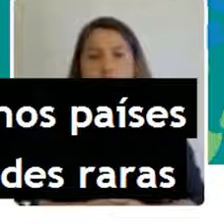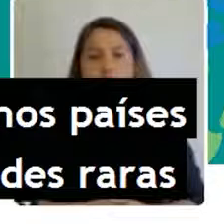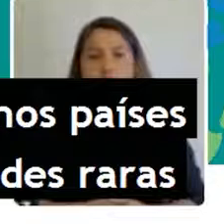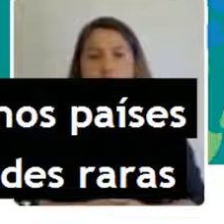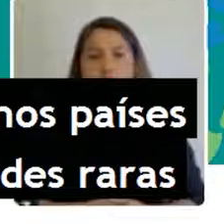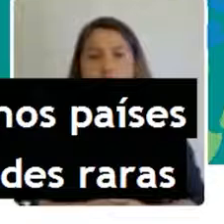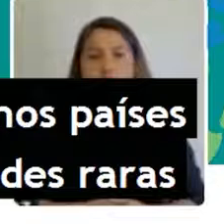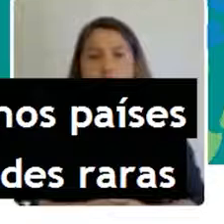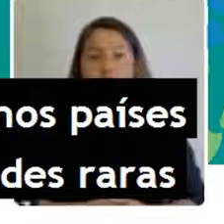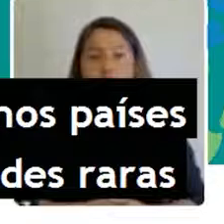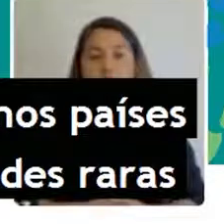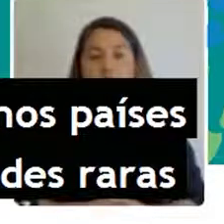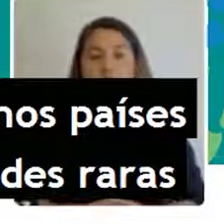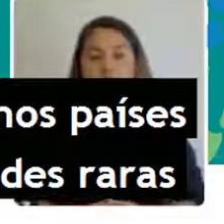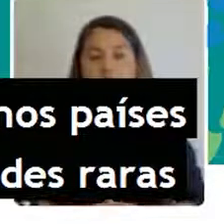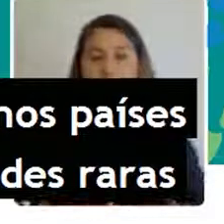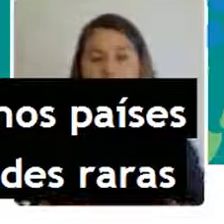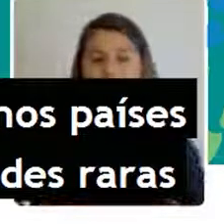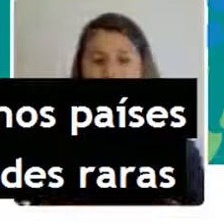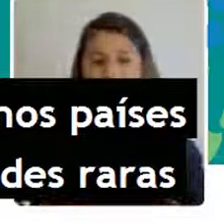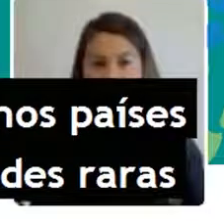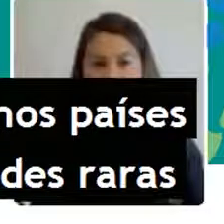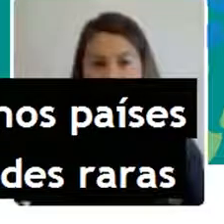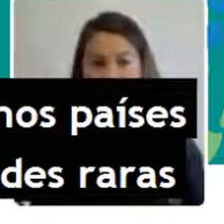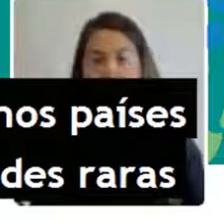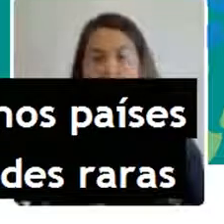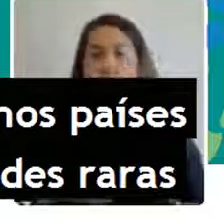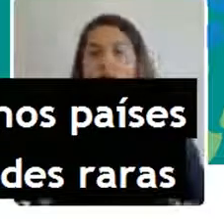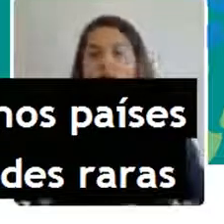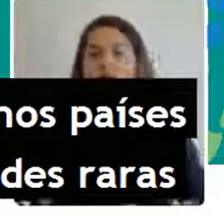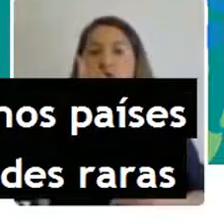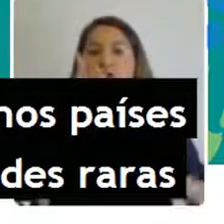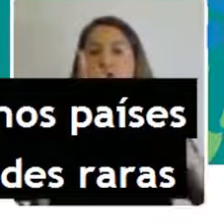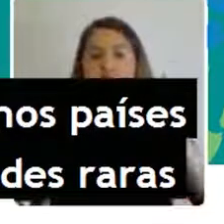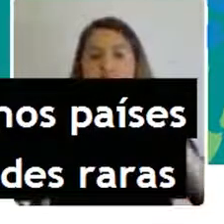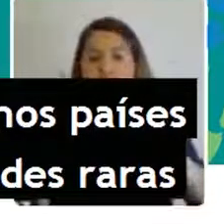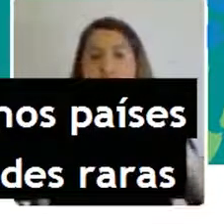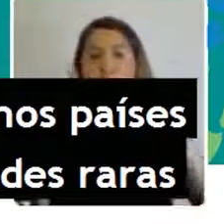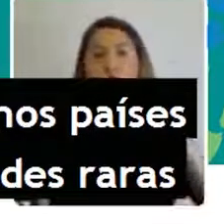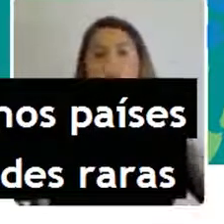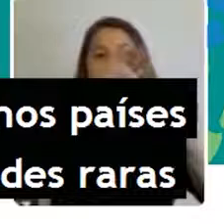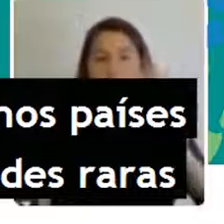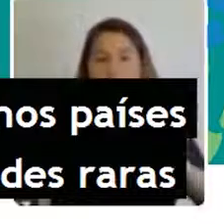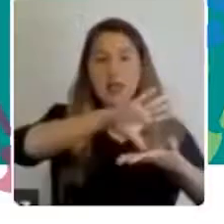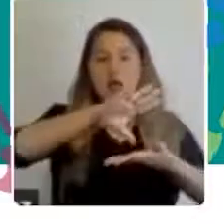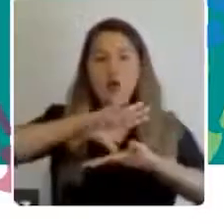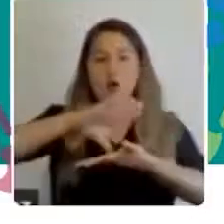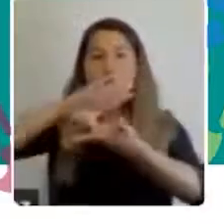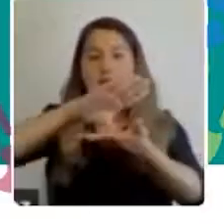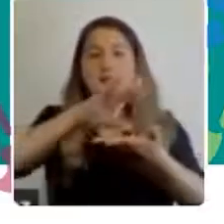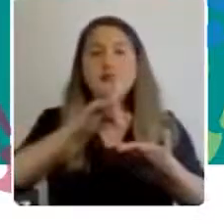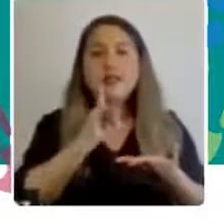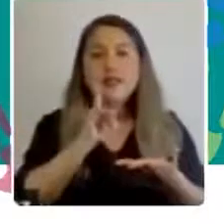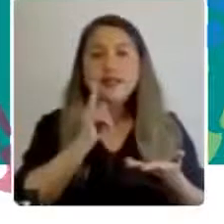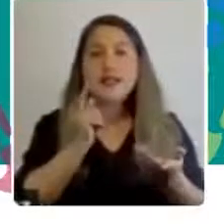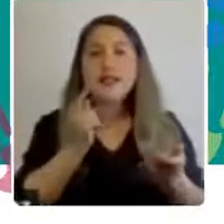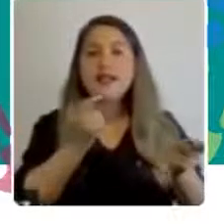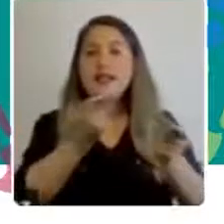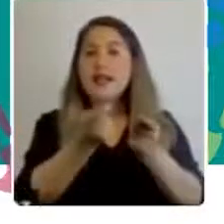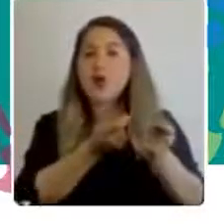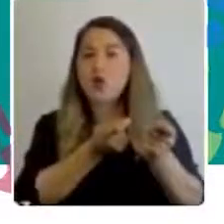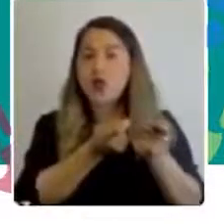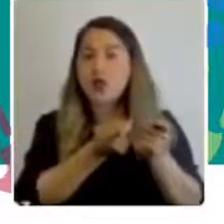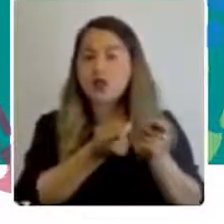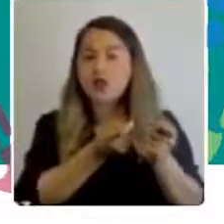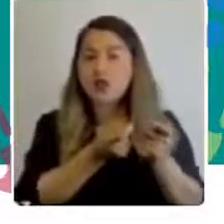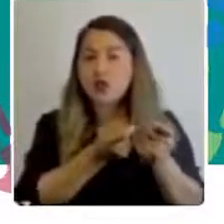the countries that have regulations already in place or legislation, the different laws related to rare diseases.